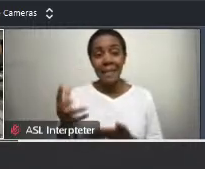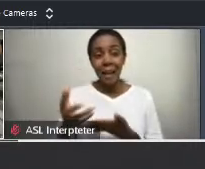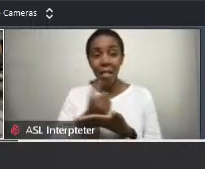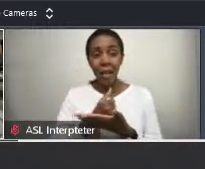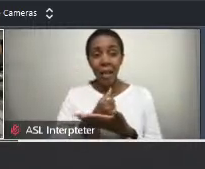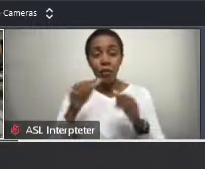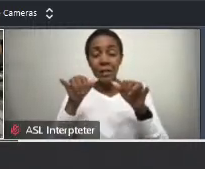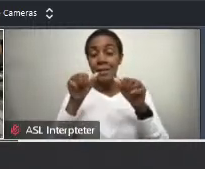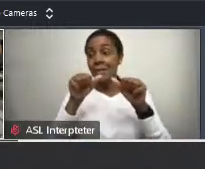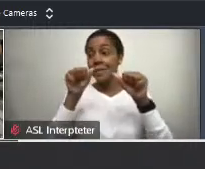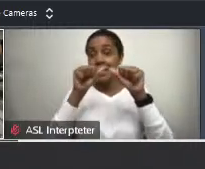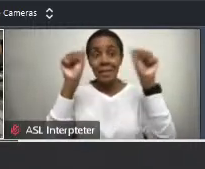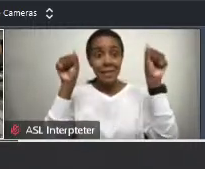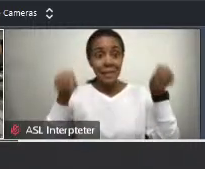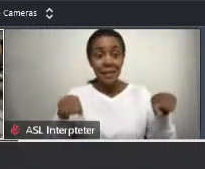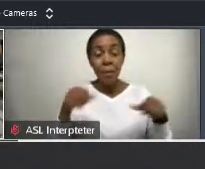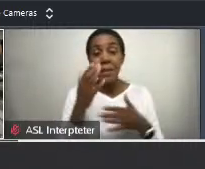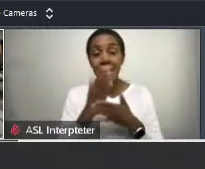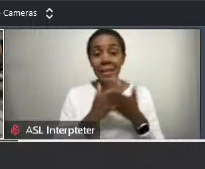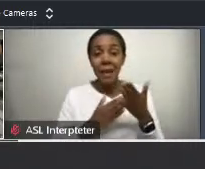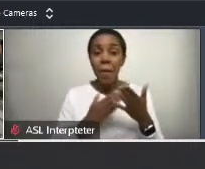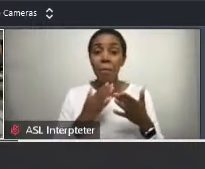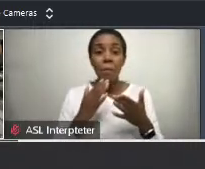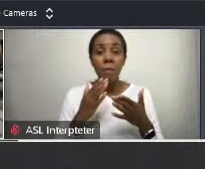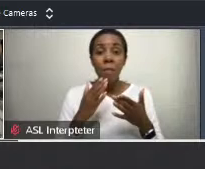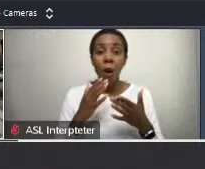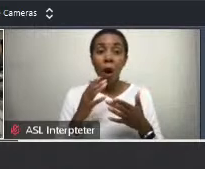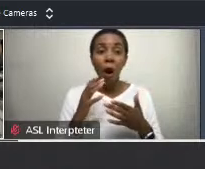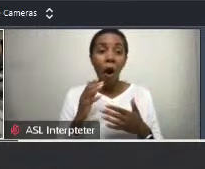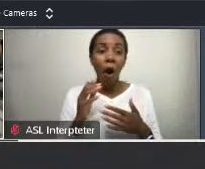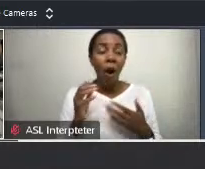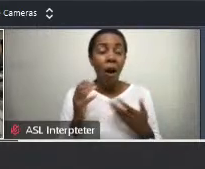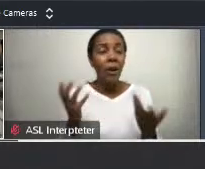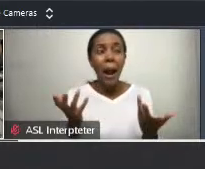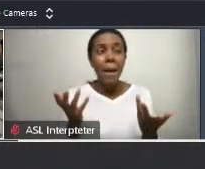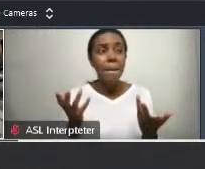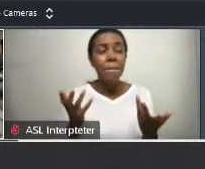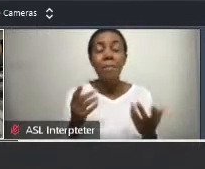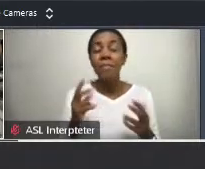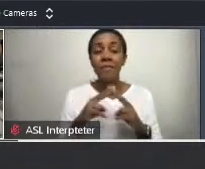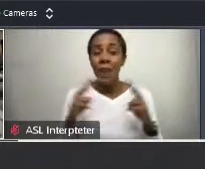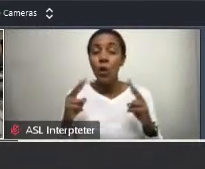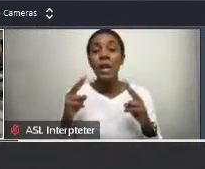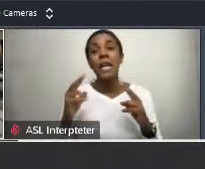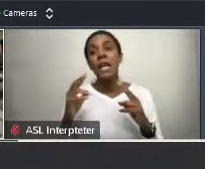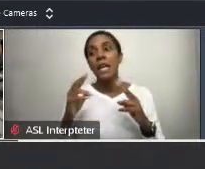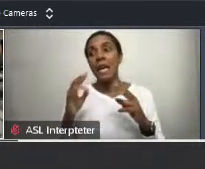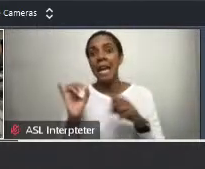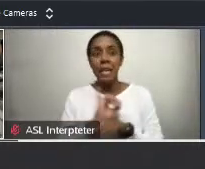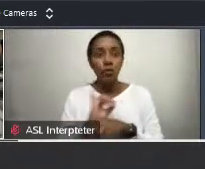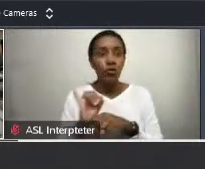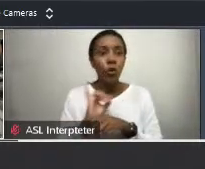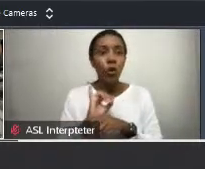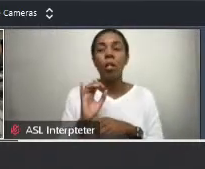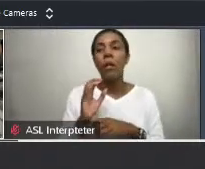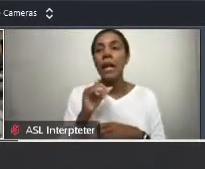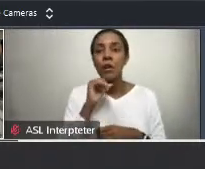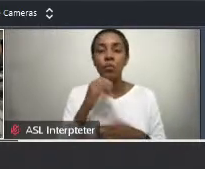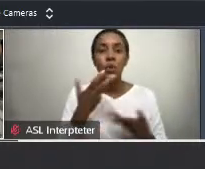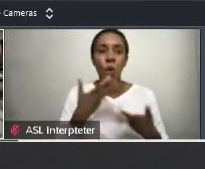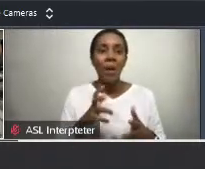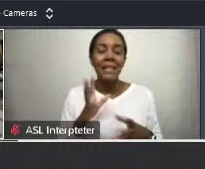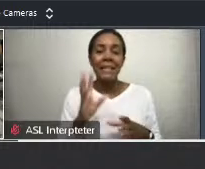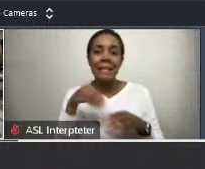some industrial users are their effluent is very industrial in nature. So we want to make sure it doesn't have anything